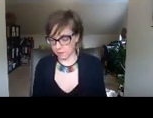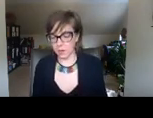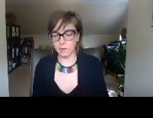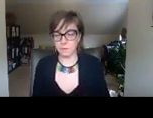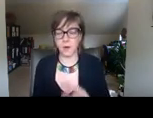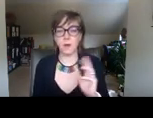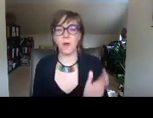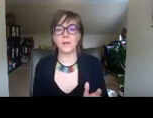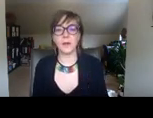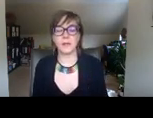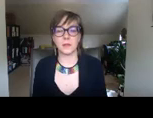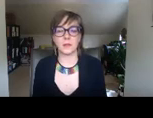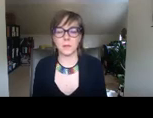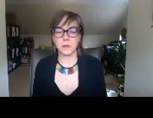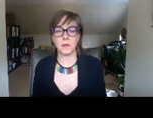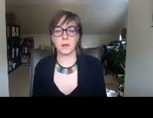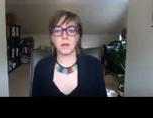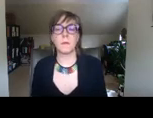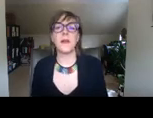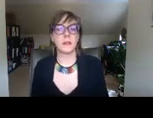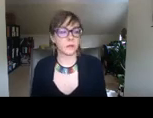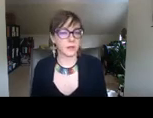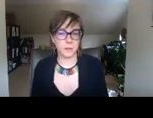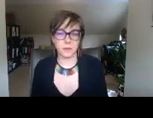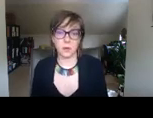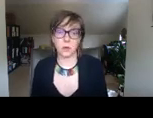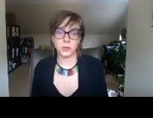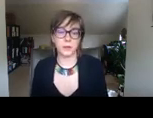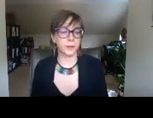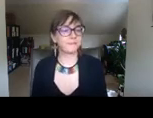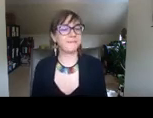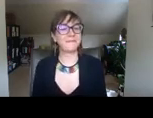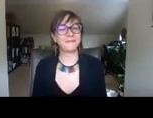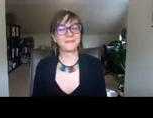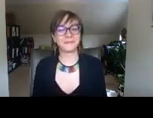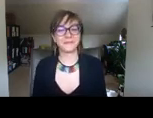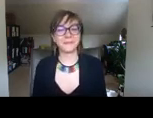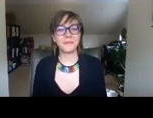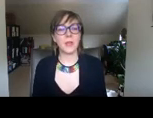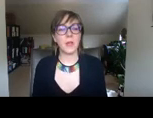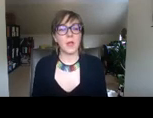have. And I'd rather have that sentiment than many other sentiments that are also out there.